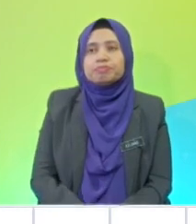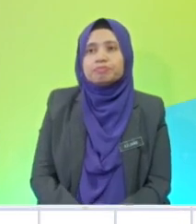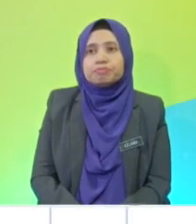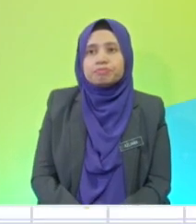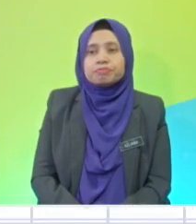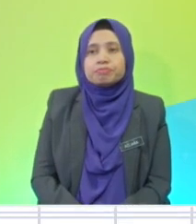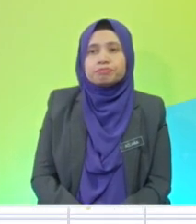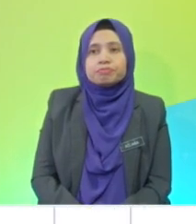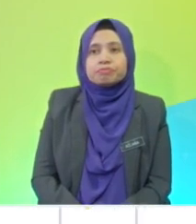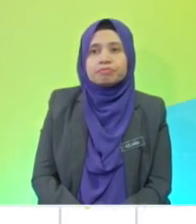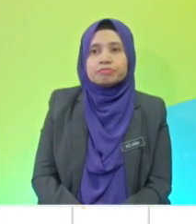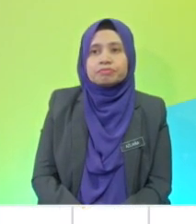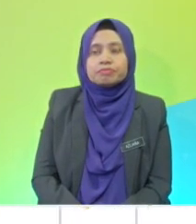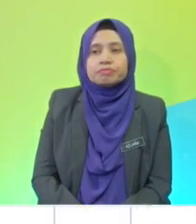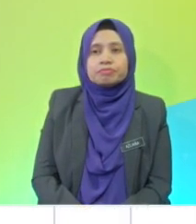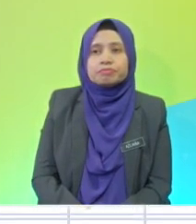Shamimi?